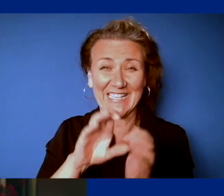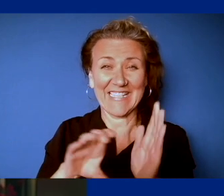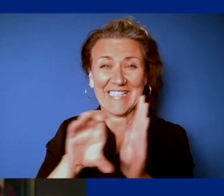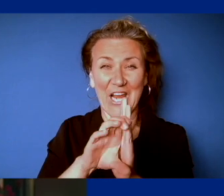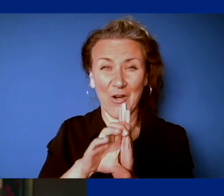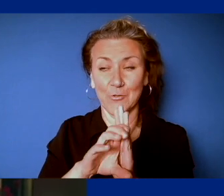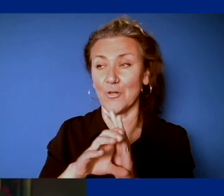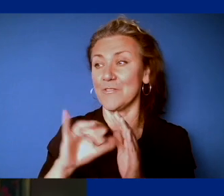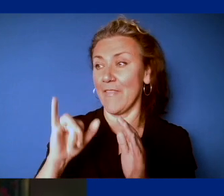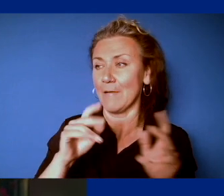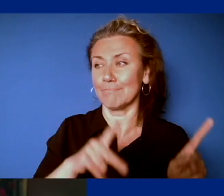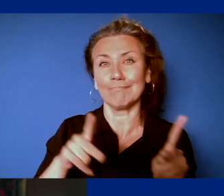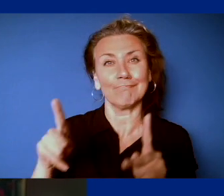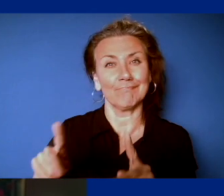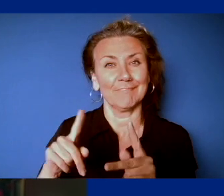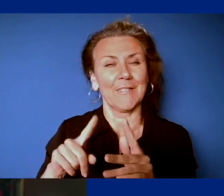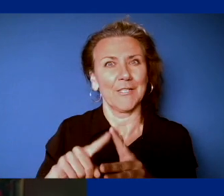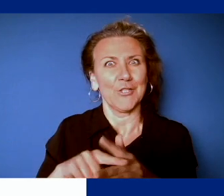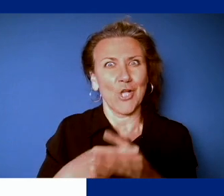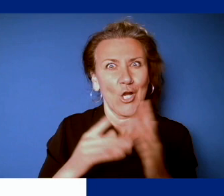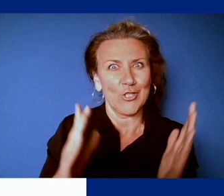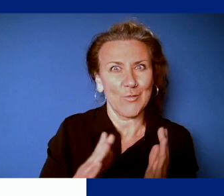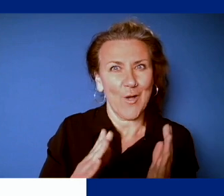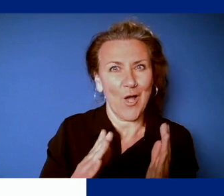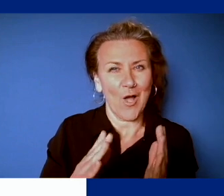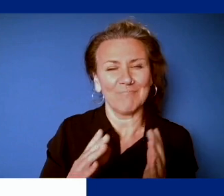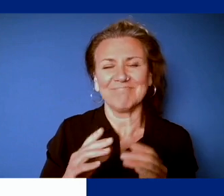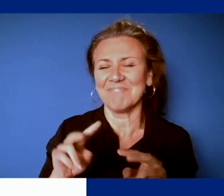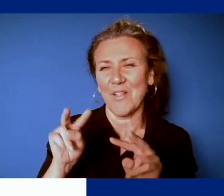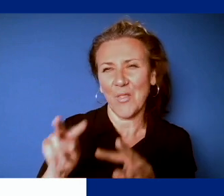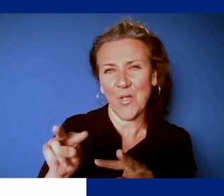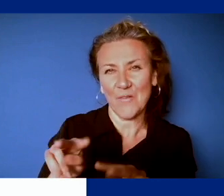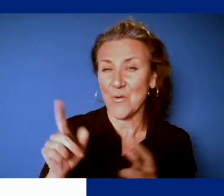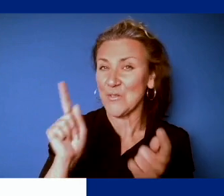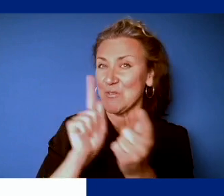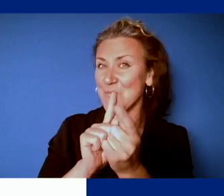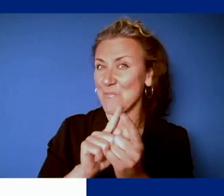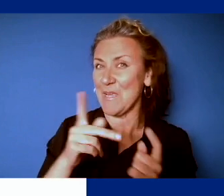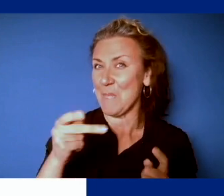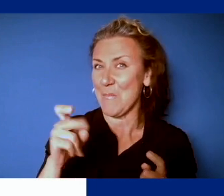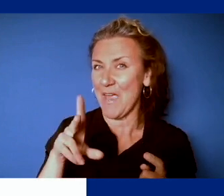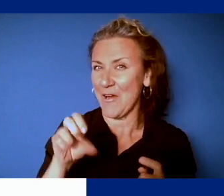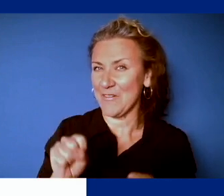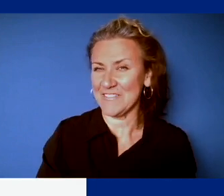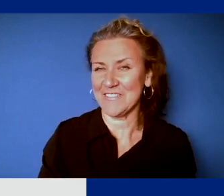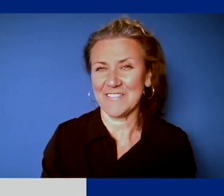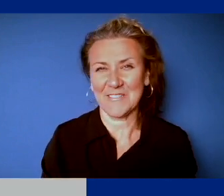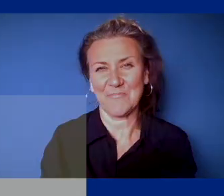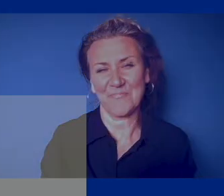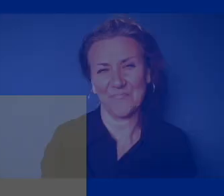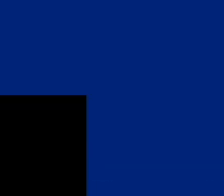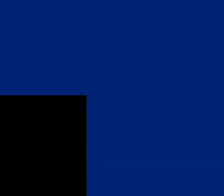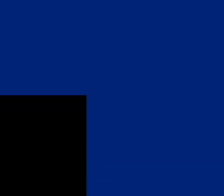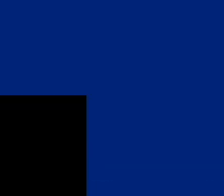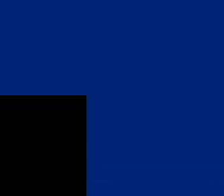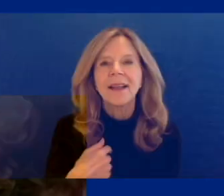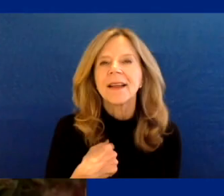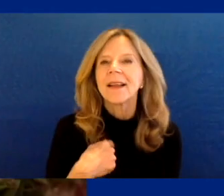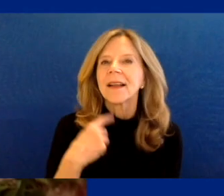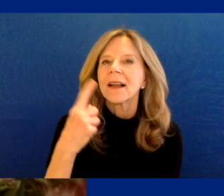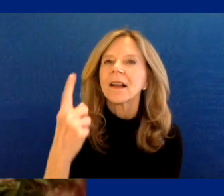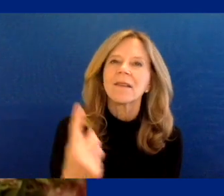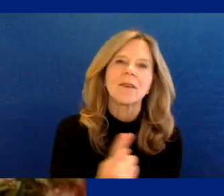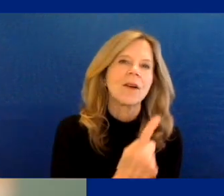Start Small what it is. We are very excited for you to meet LaParis and hear her story.